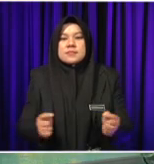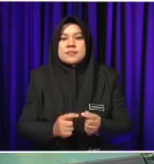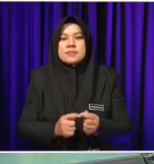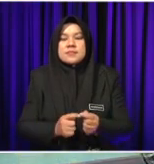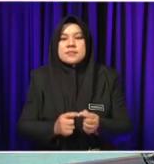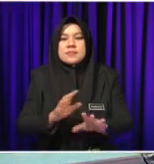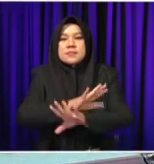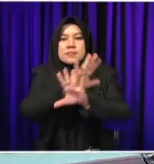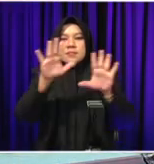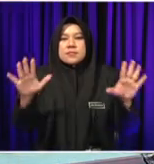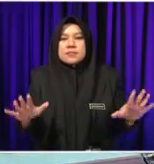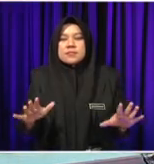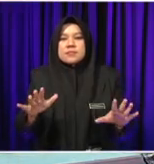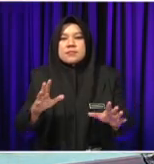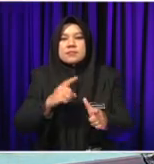was brighter than